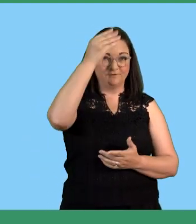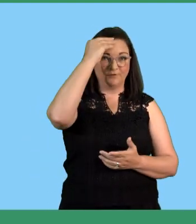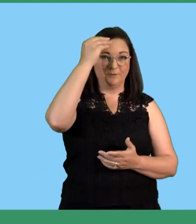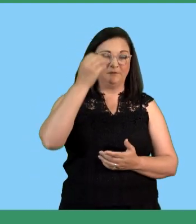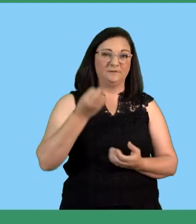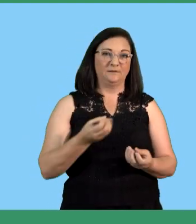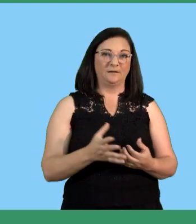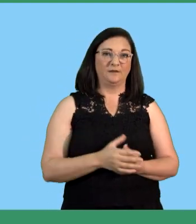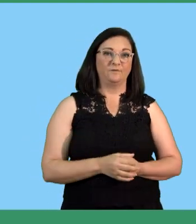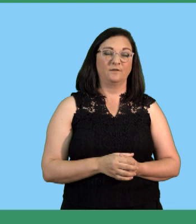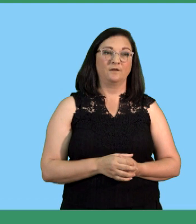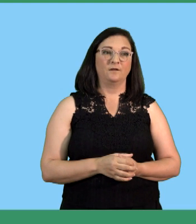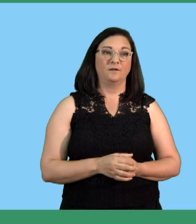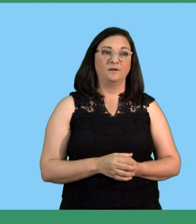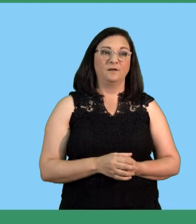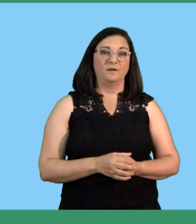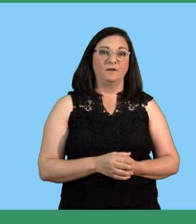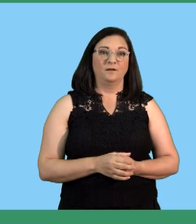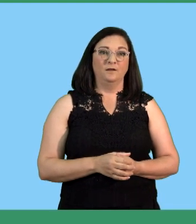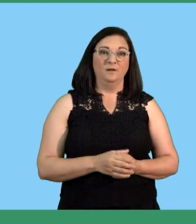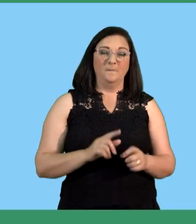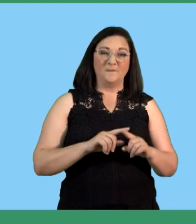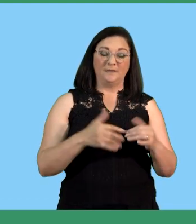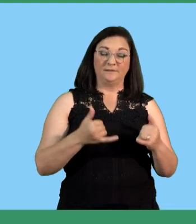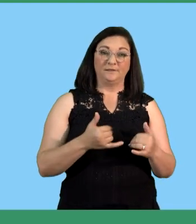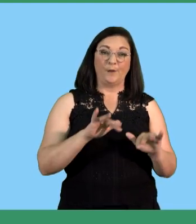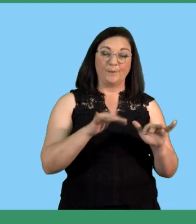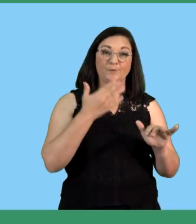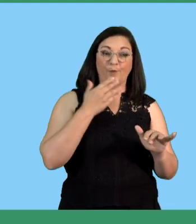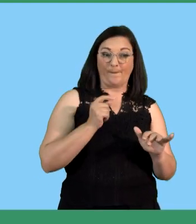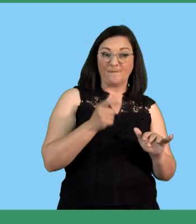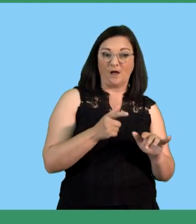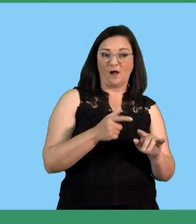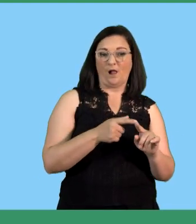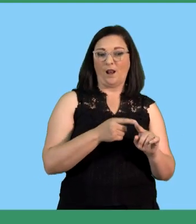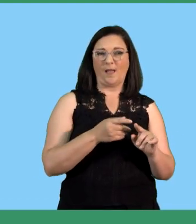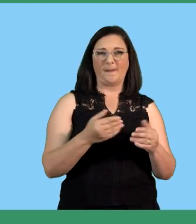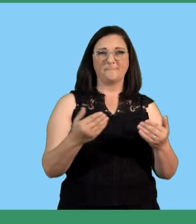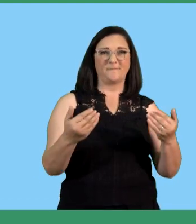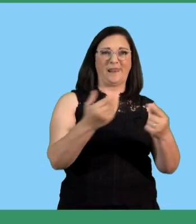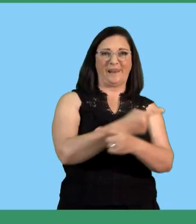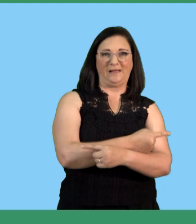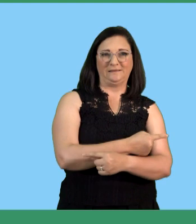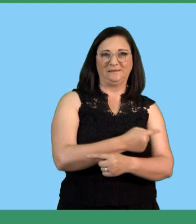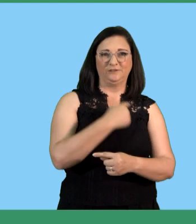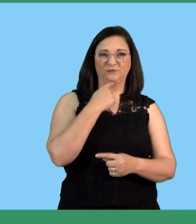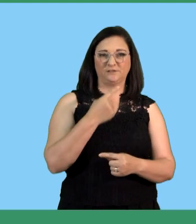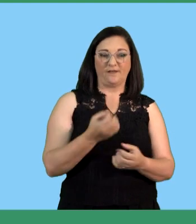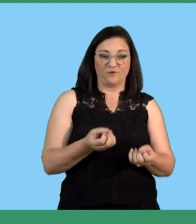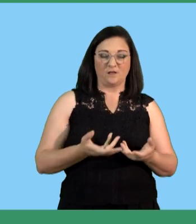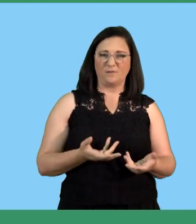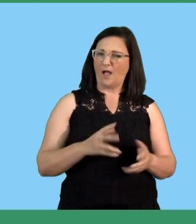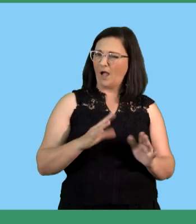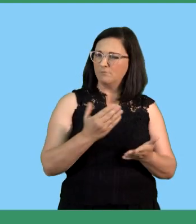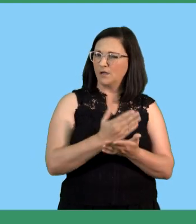to information, it ensures that consumers are not misled by suppliers of goods or services. How do